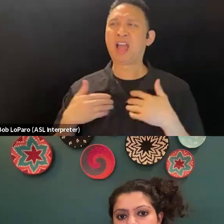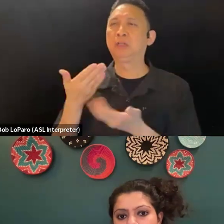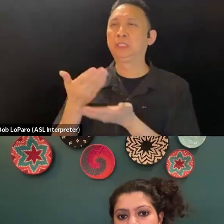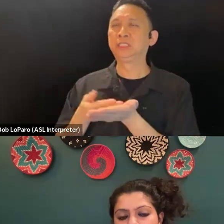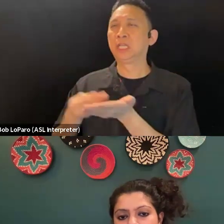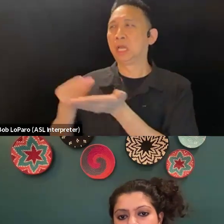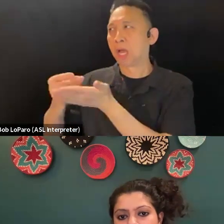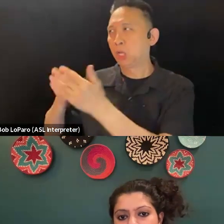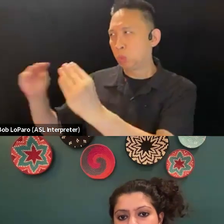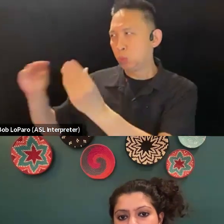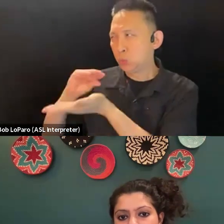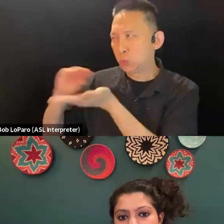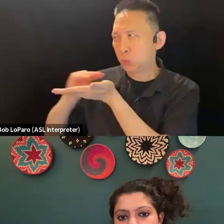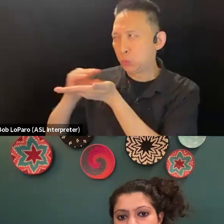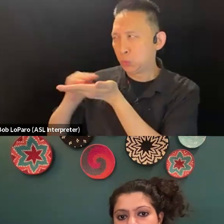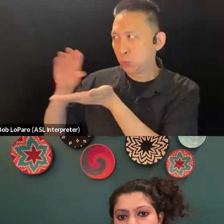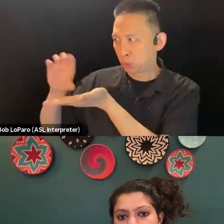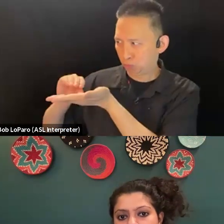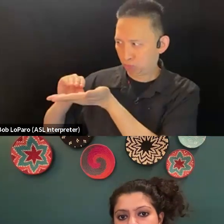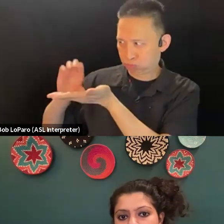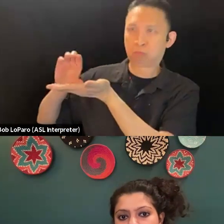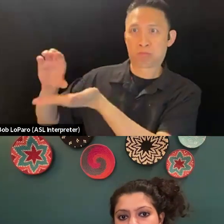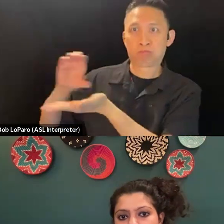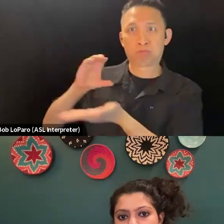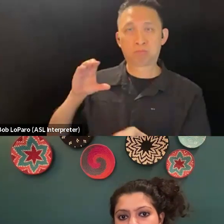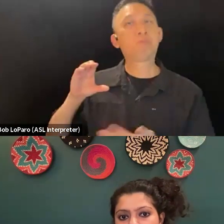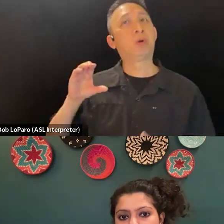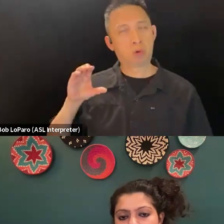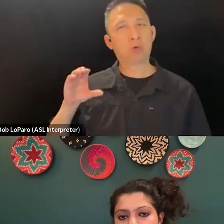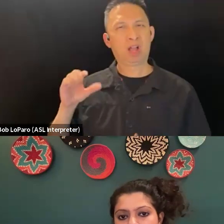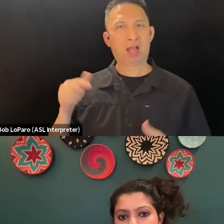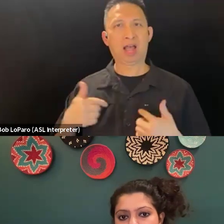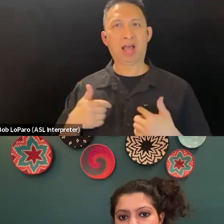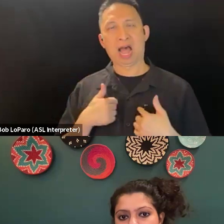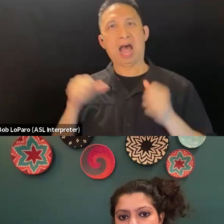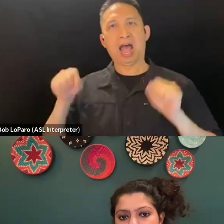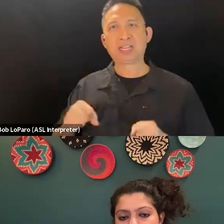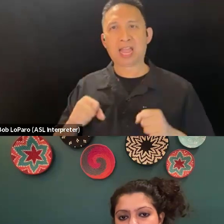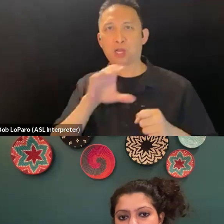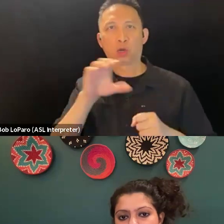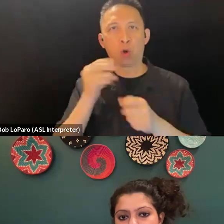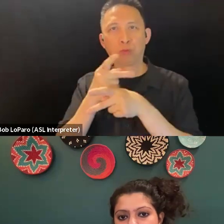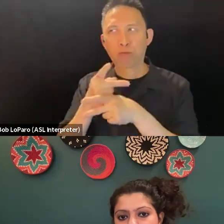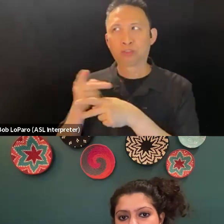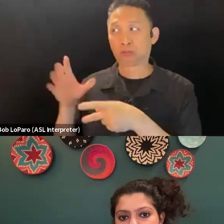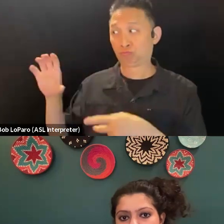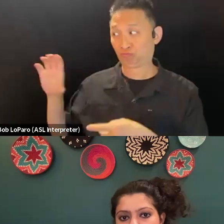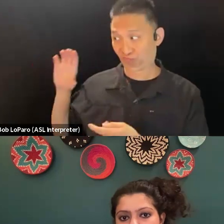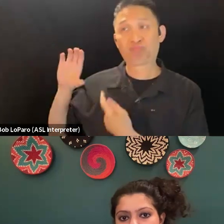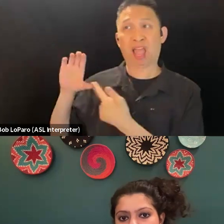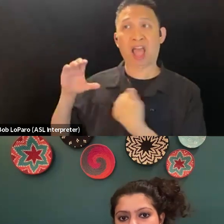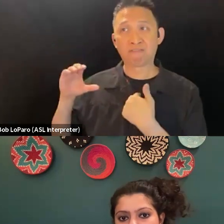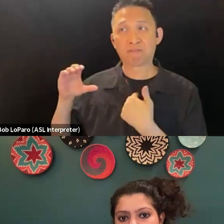and I consciously took up this profile, so to speak, like to start reading and reviewing funds